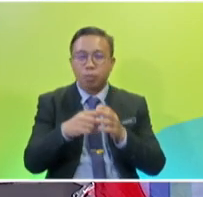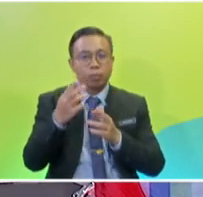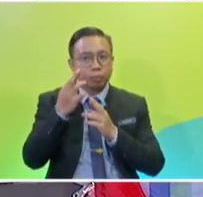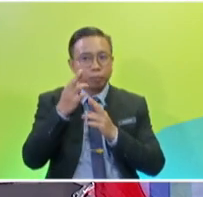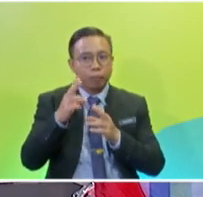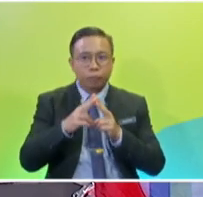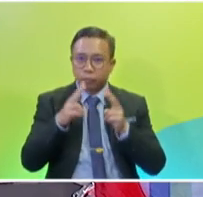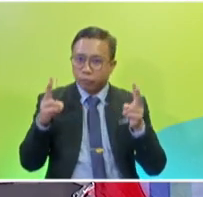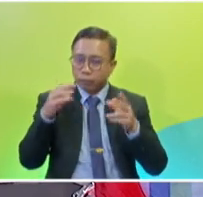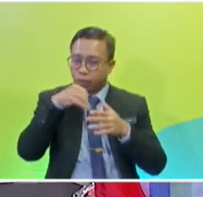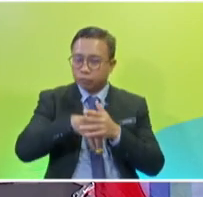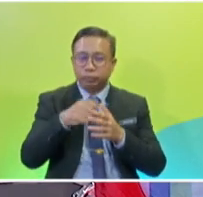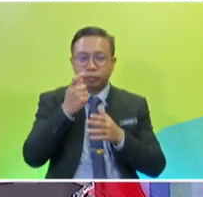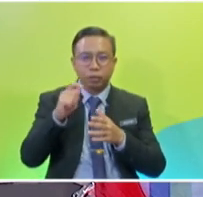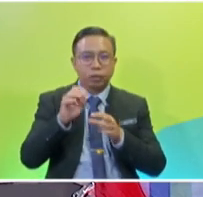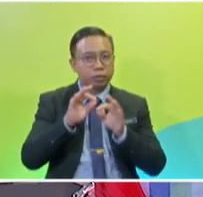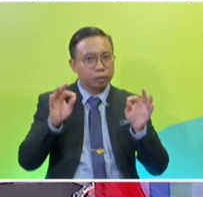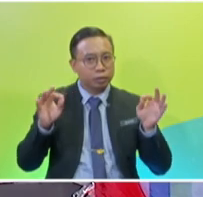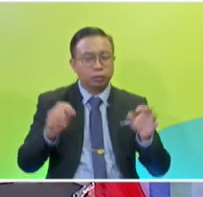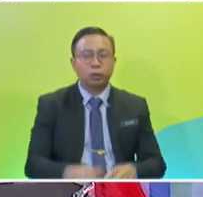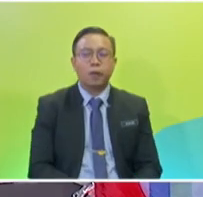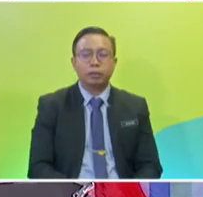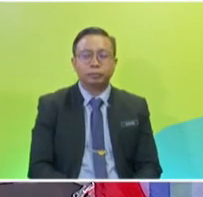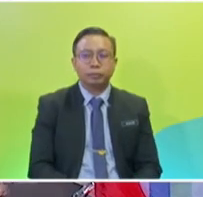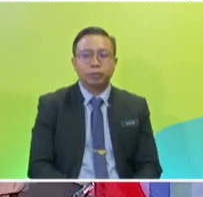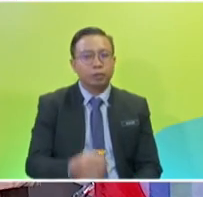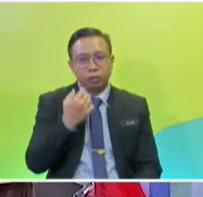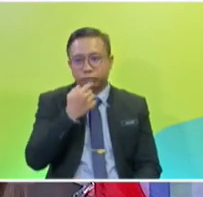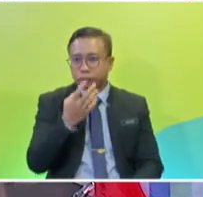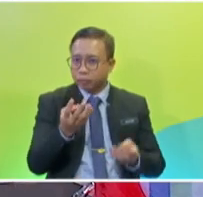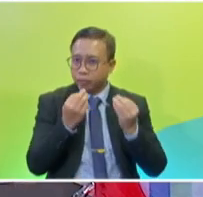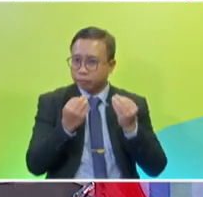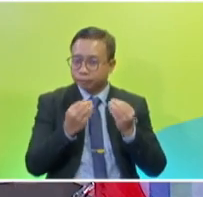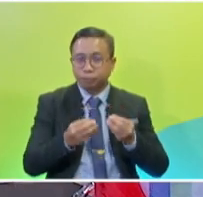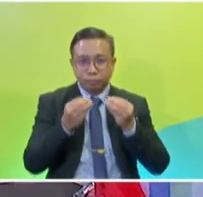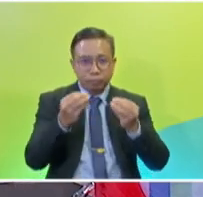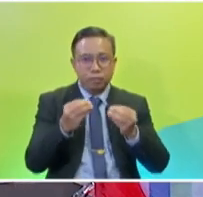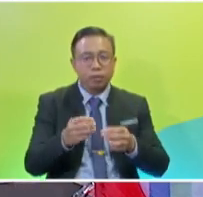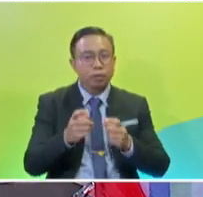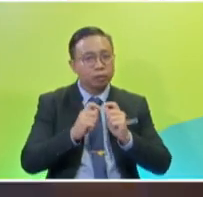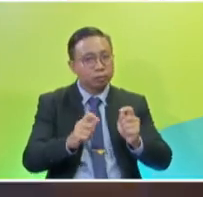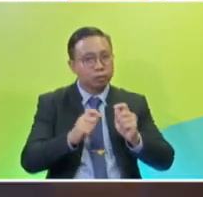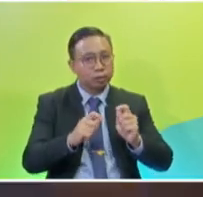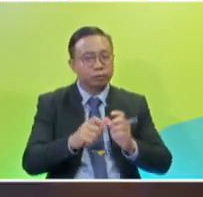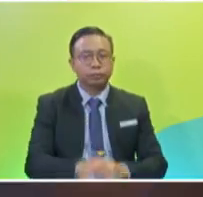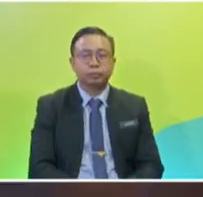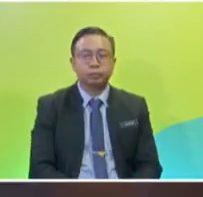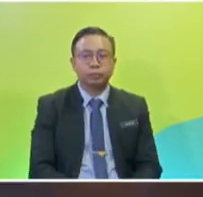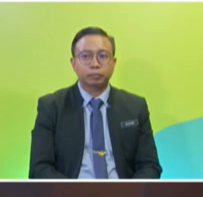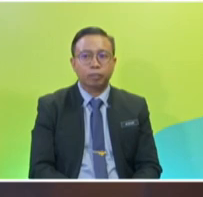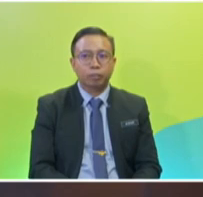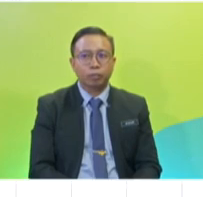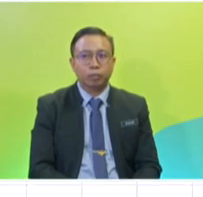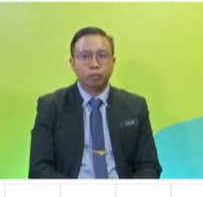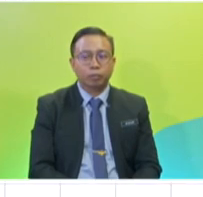to apply it in their sentences. Right. Okay, anyone? Anyone wants to give it a shot? Try. Okay, who's first? Can